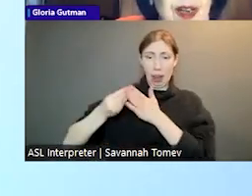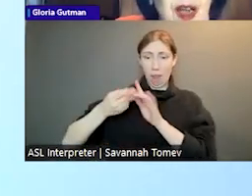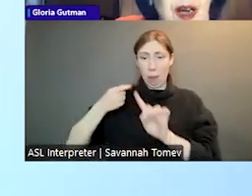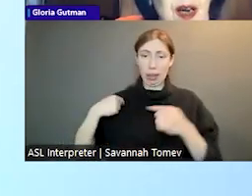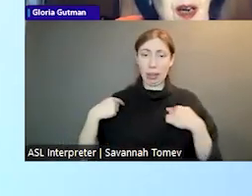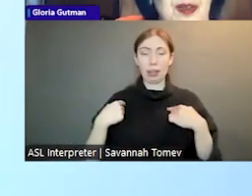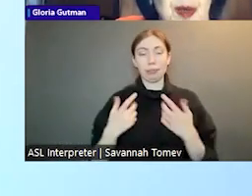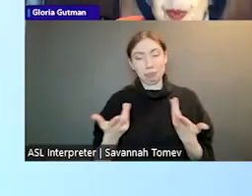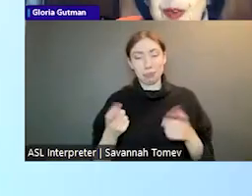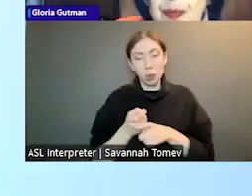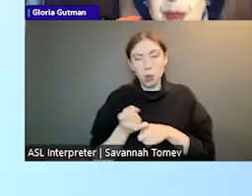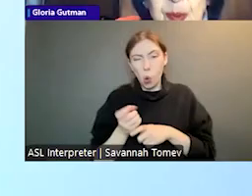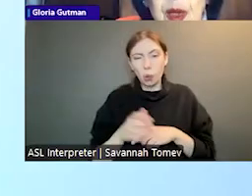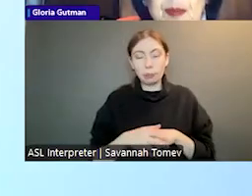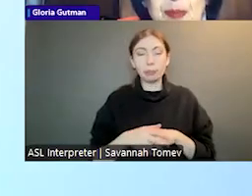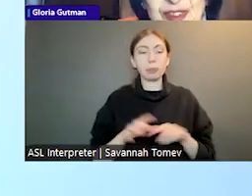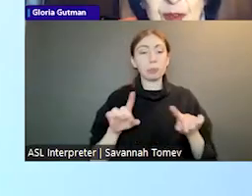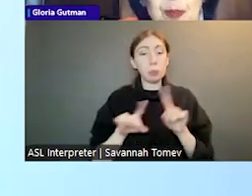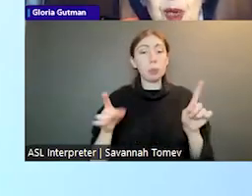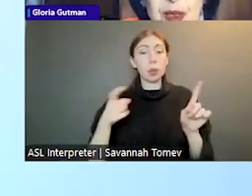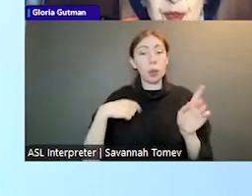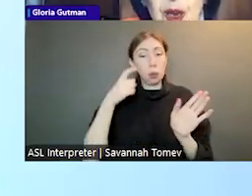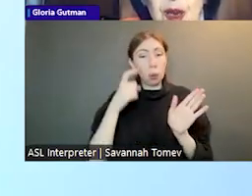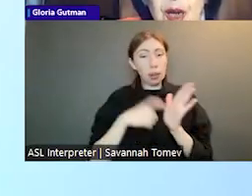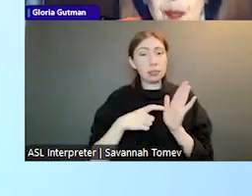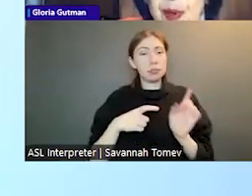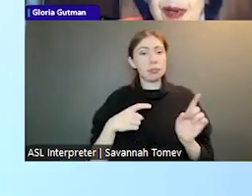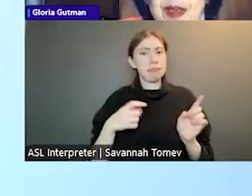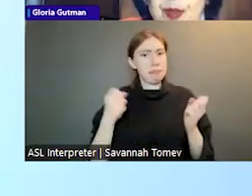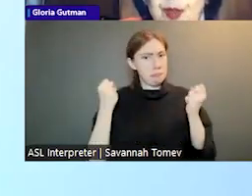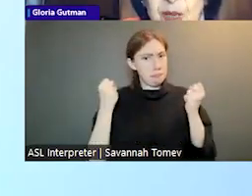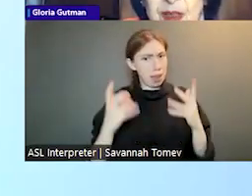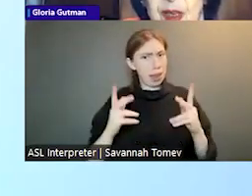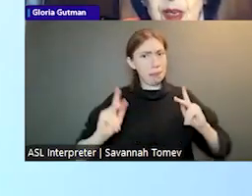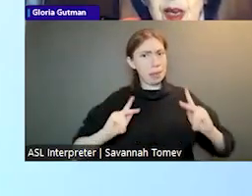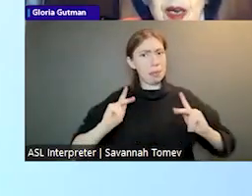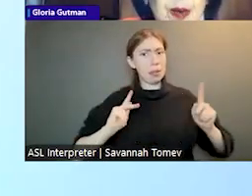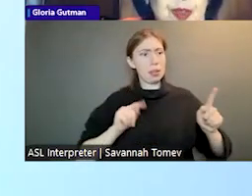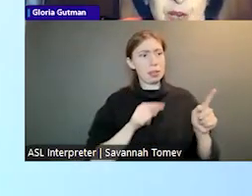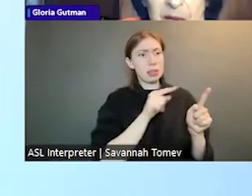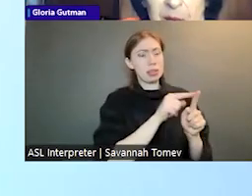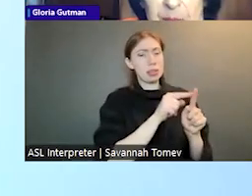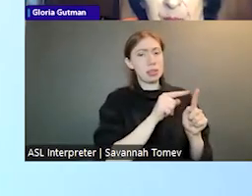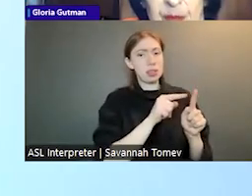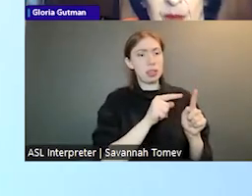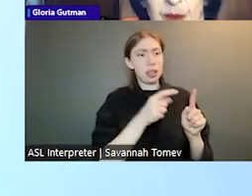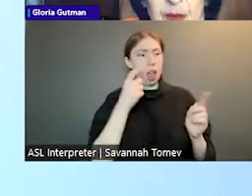that a number of people had been victimized by internet